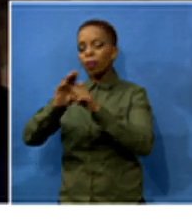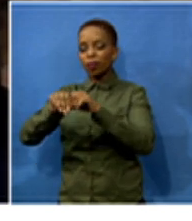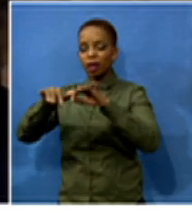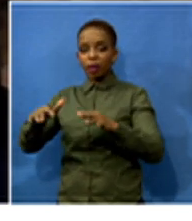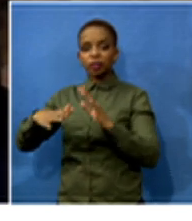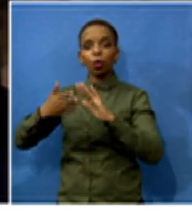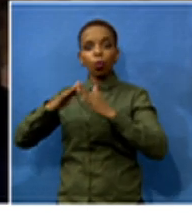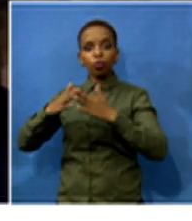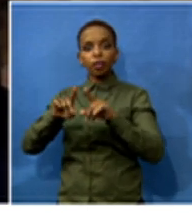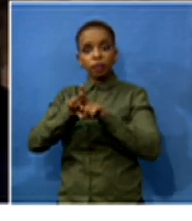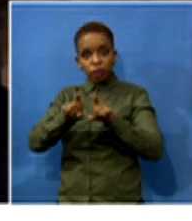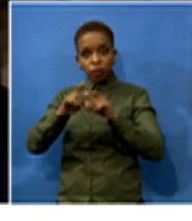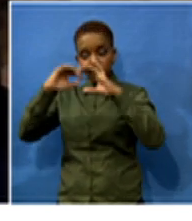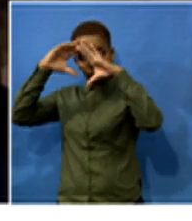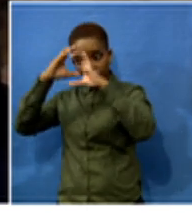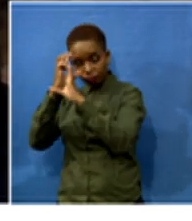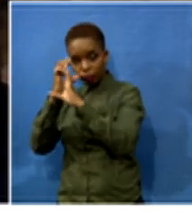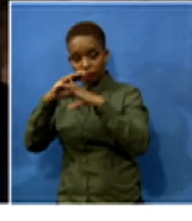you have focused on?